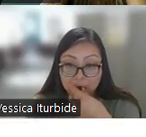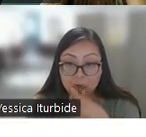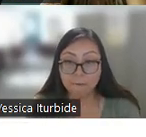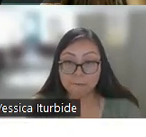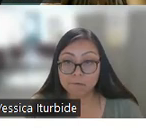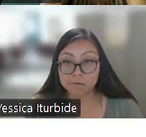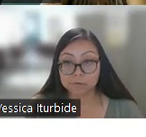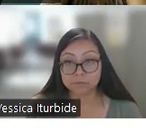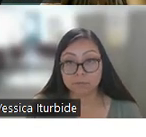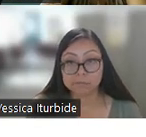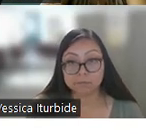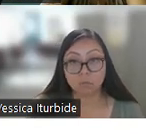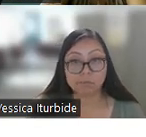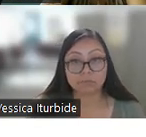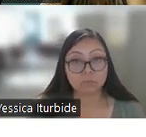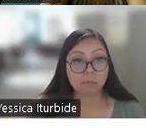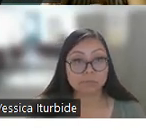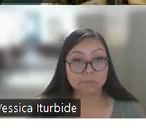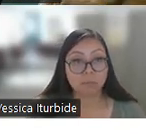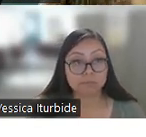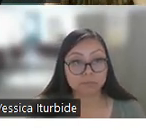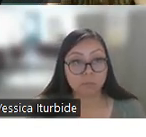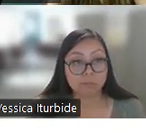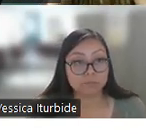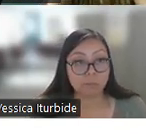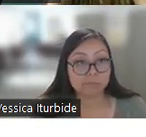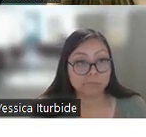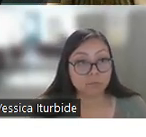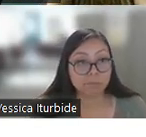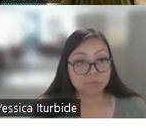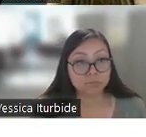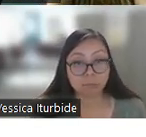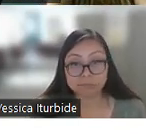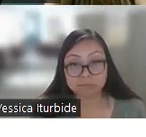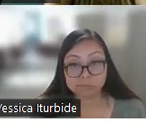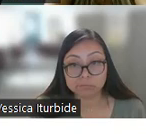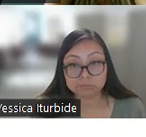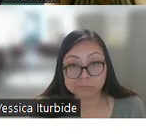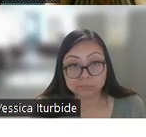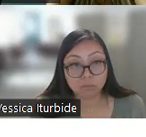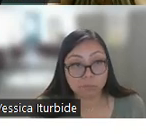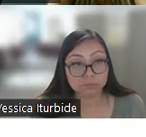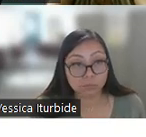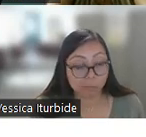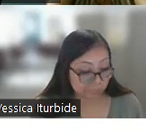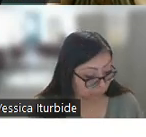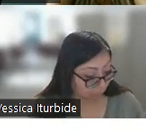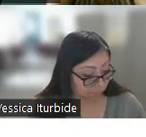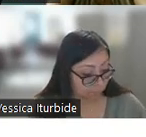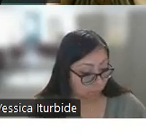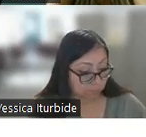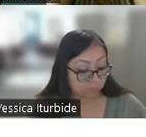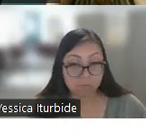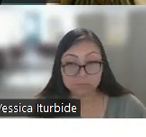And so I want to take just a couple of minutes to talk about community agreements. The goal